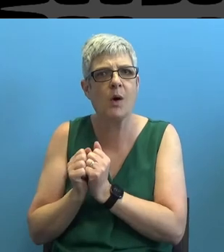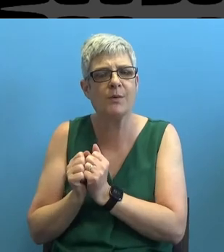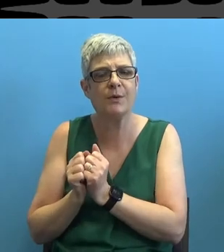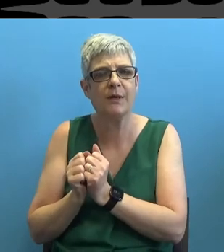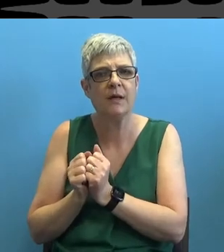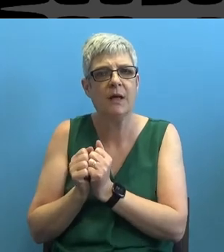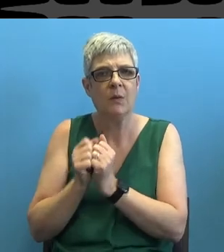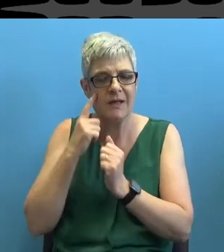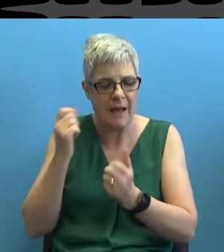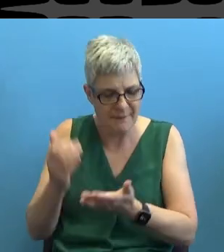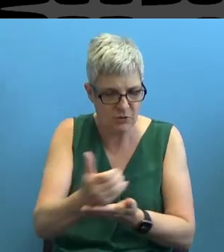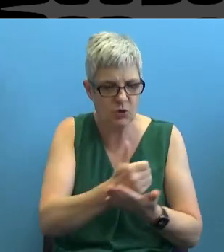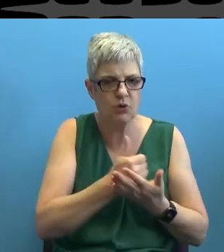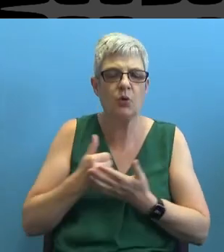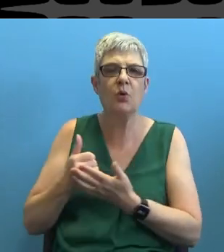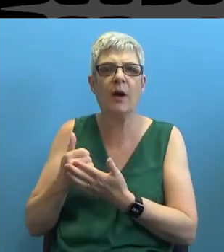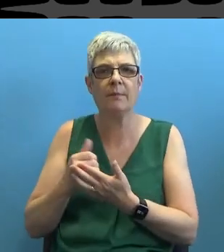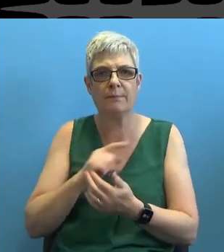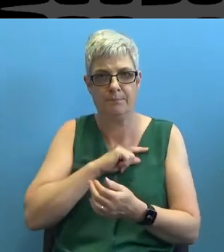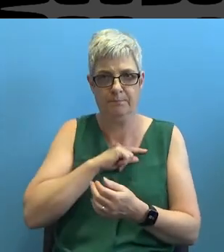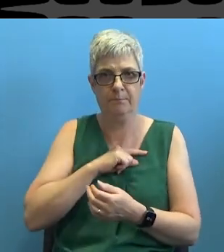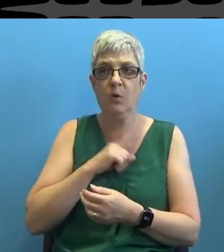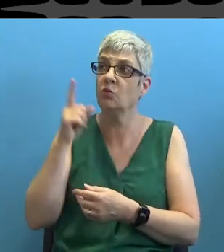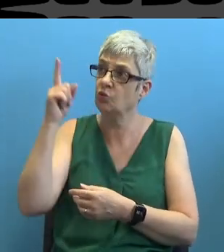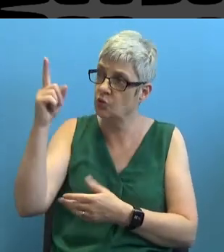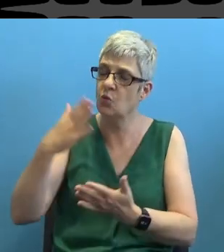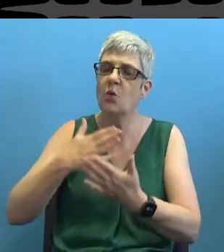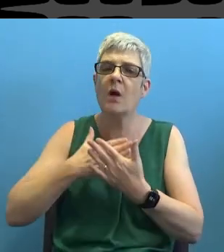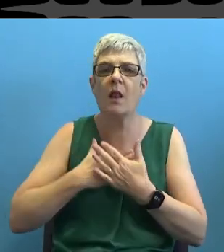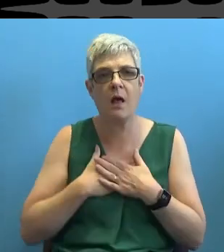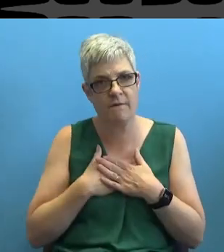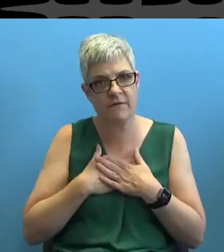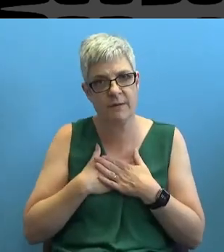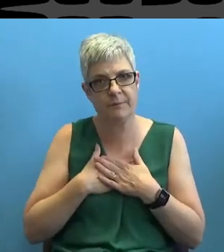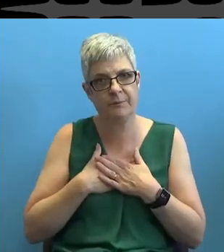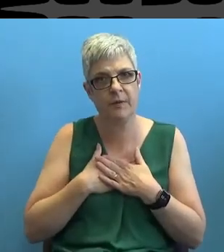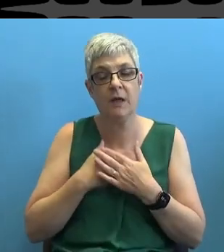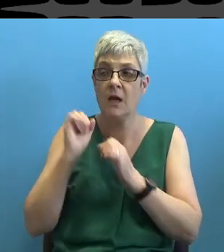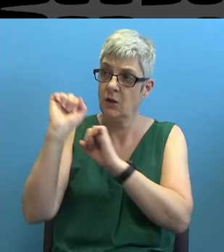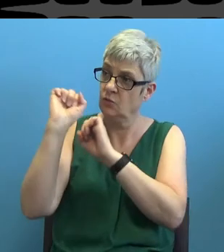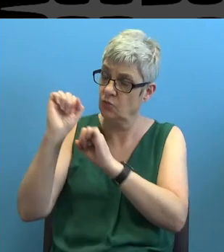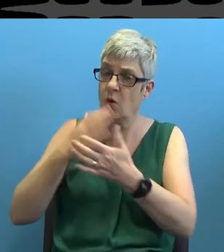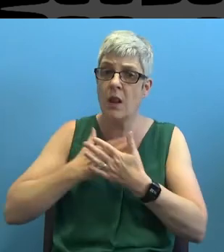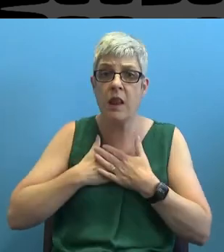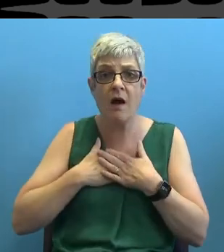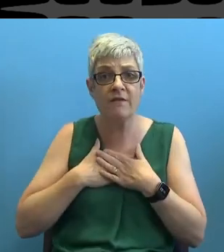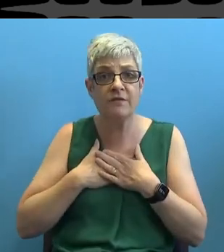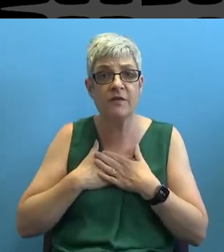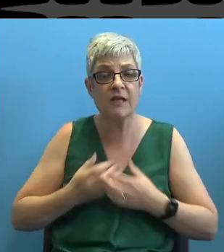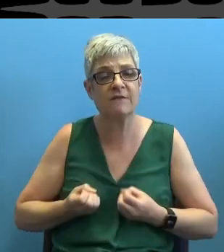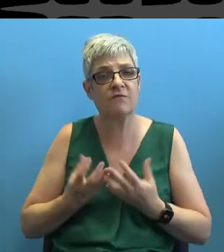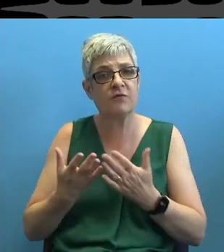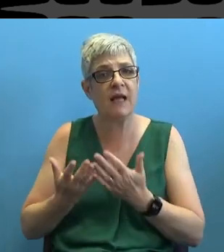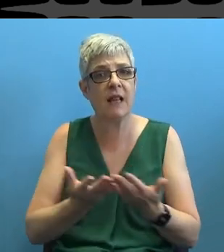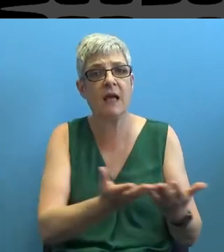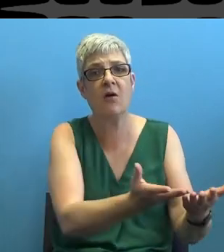place where we can be secure because you love. And your love is freely held